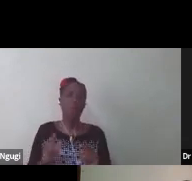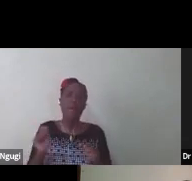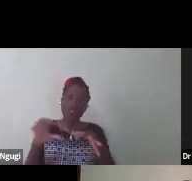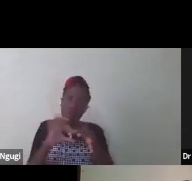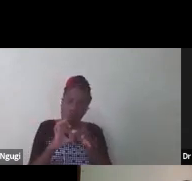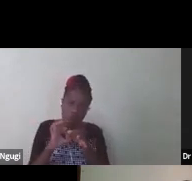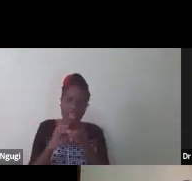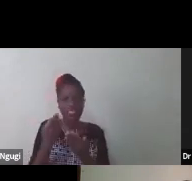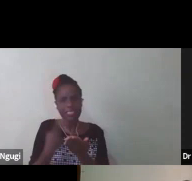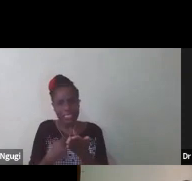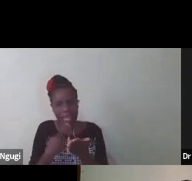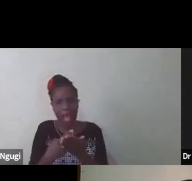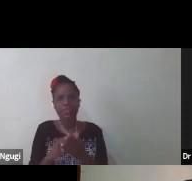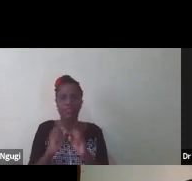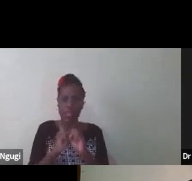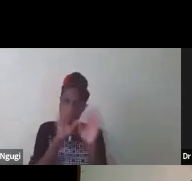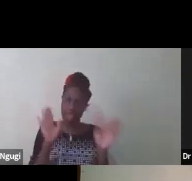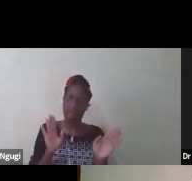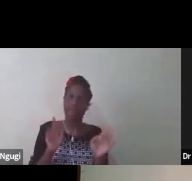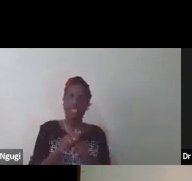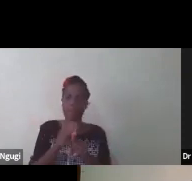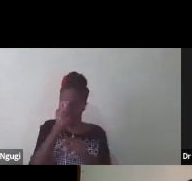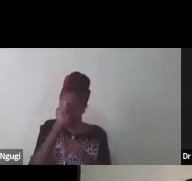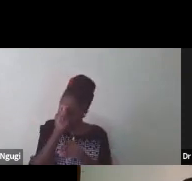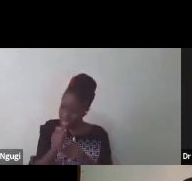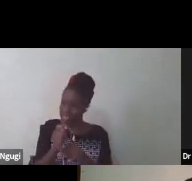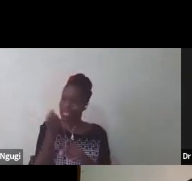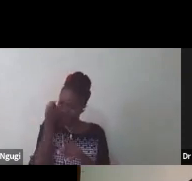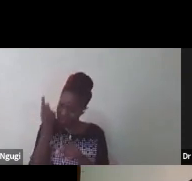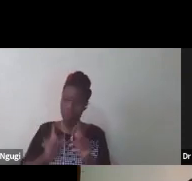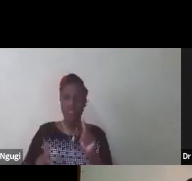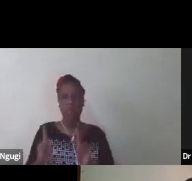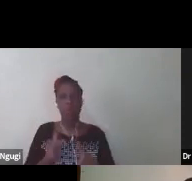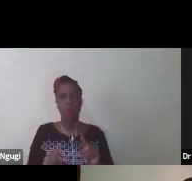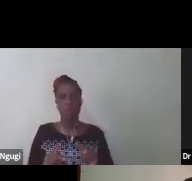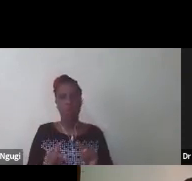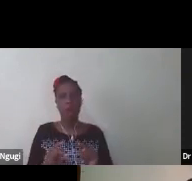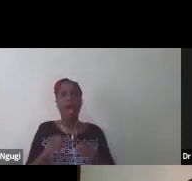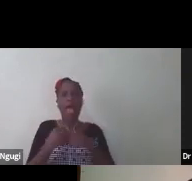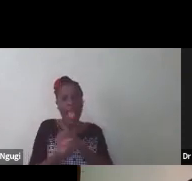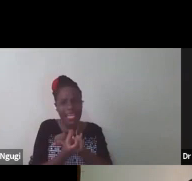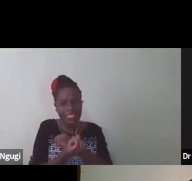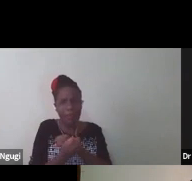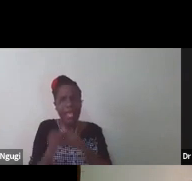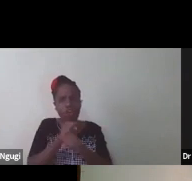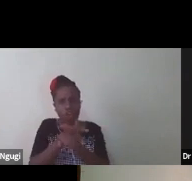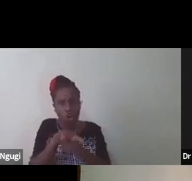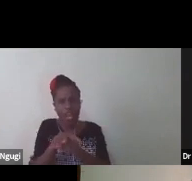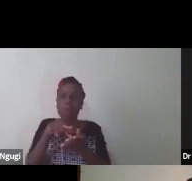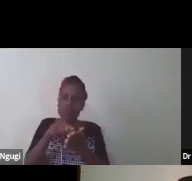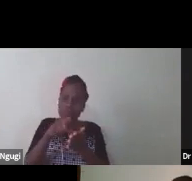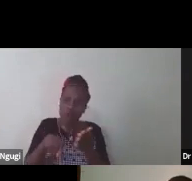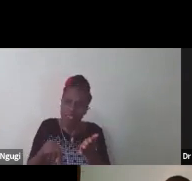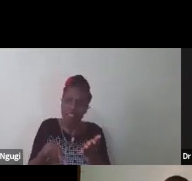to embrace them by understanding what it all means about them. People still retain their legal capacity